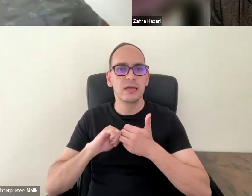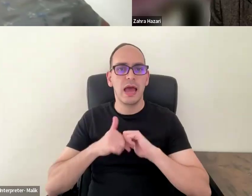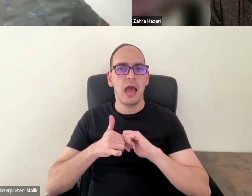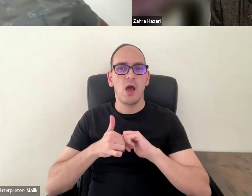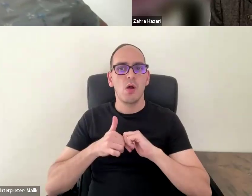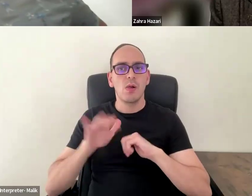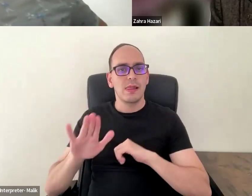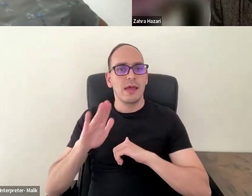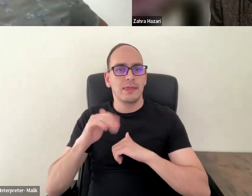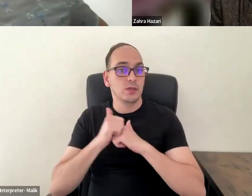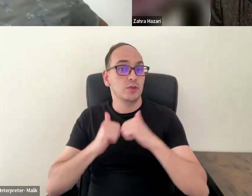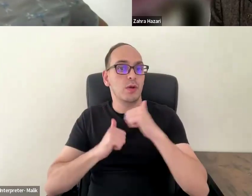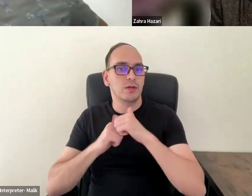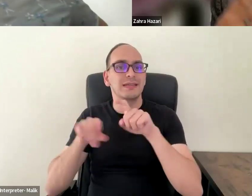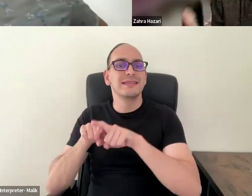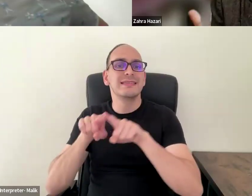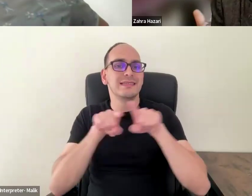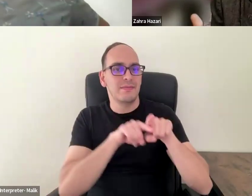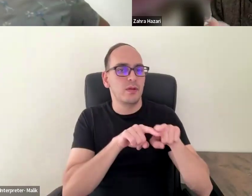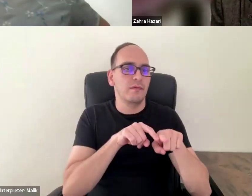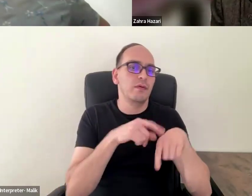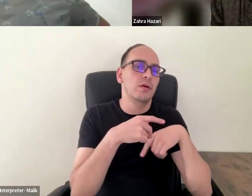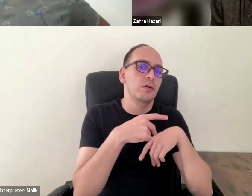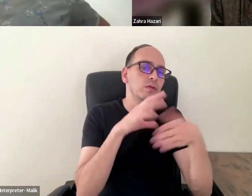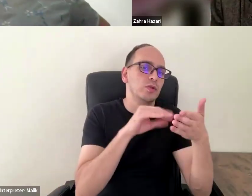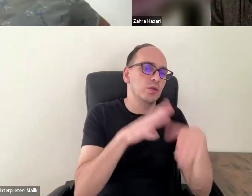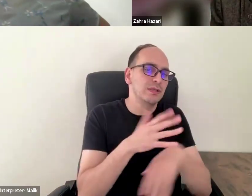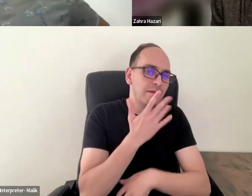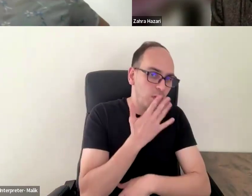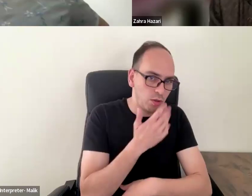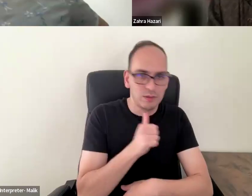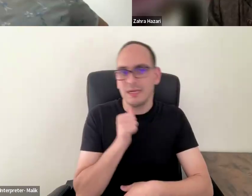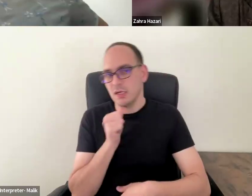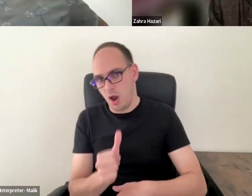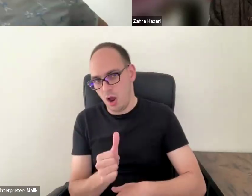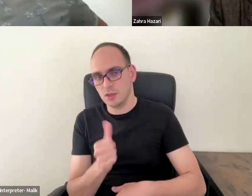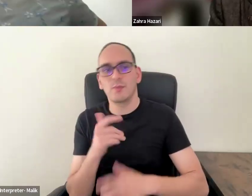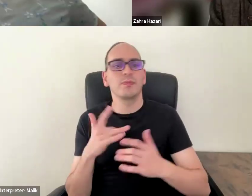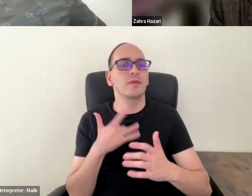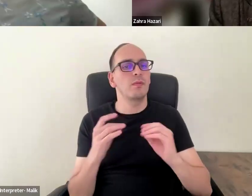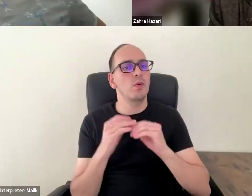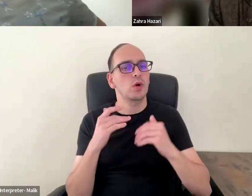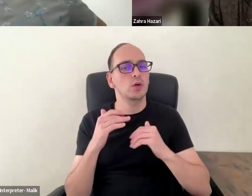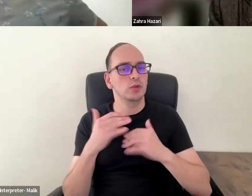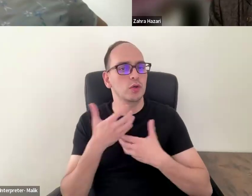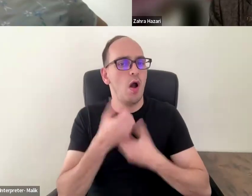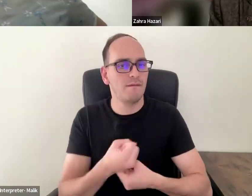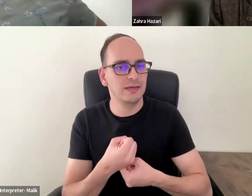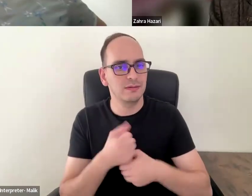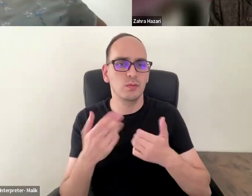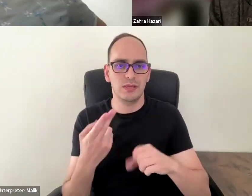are constructed is similar for students of color as non-students of color. So then we feel more confident that we can use